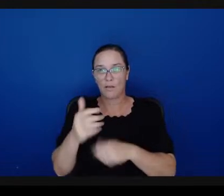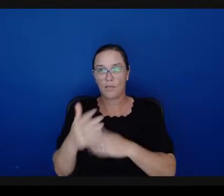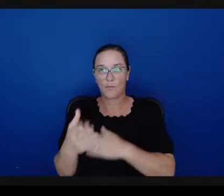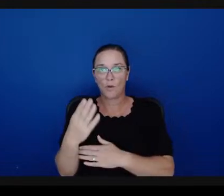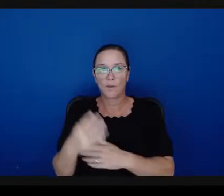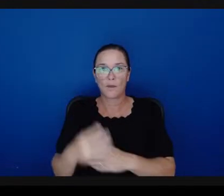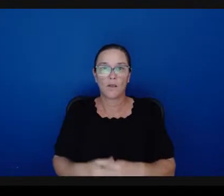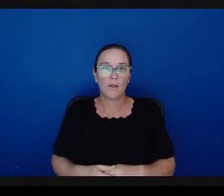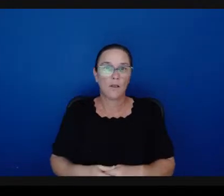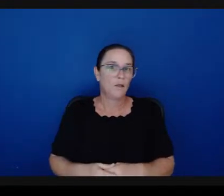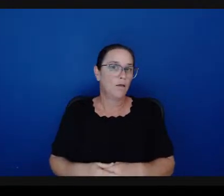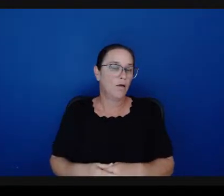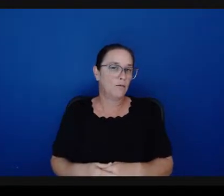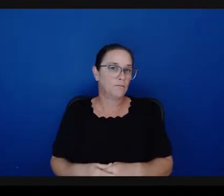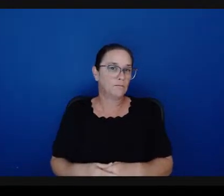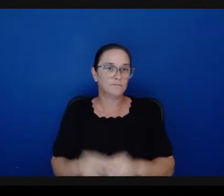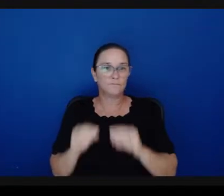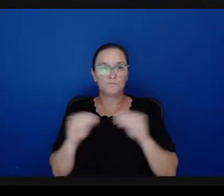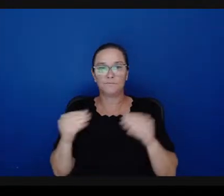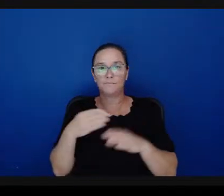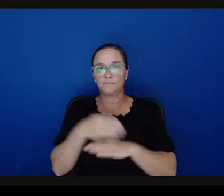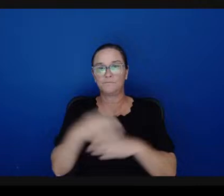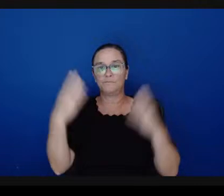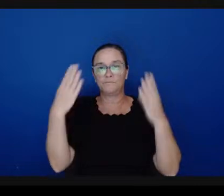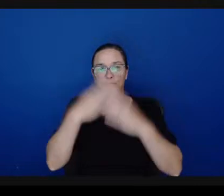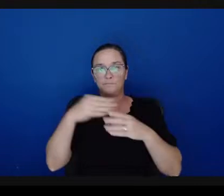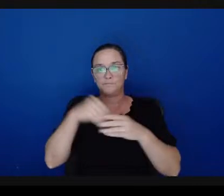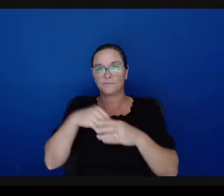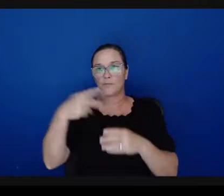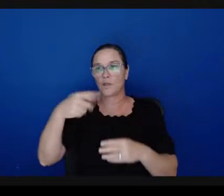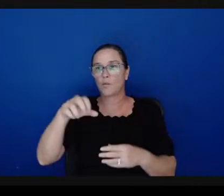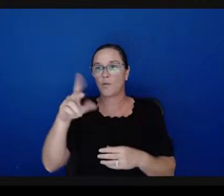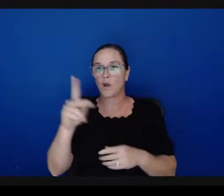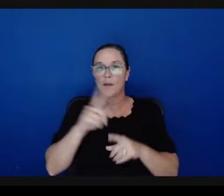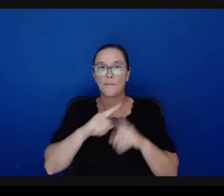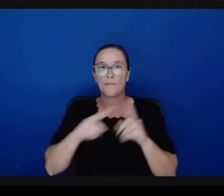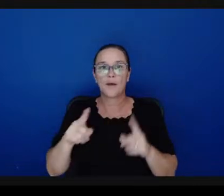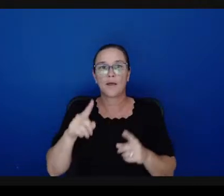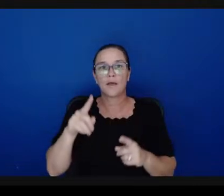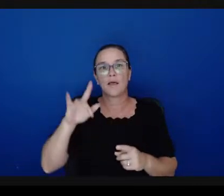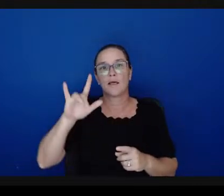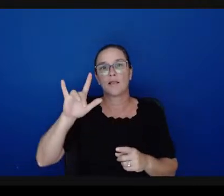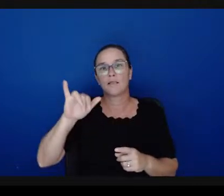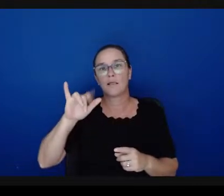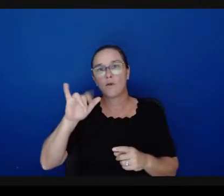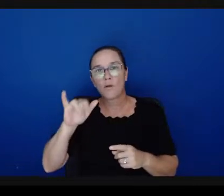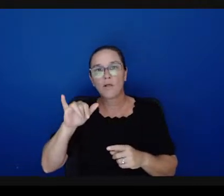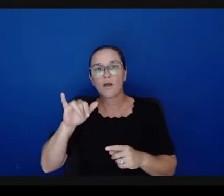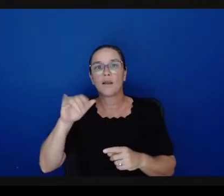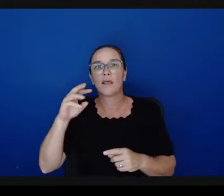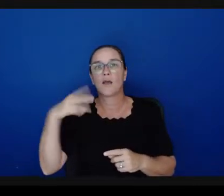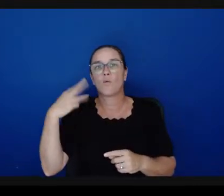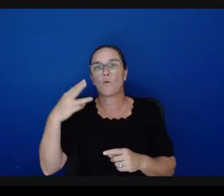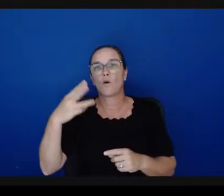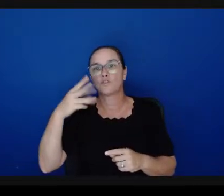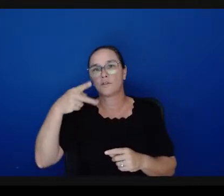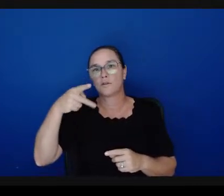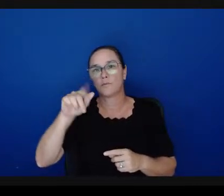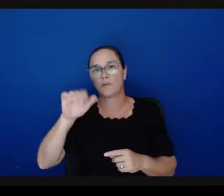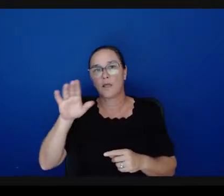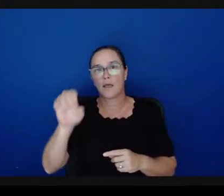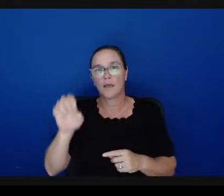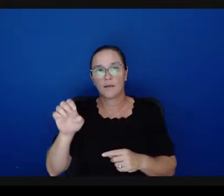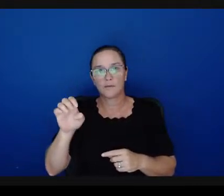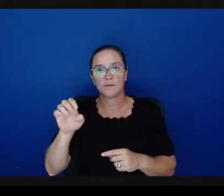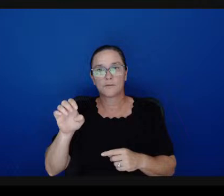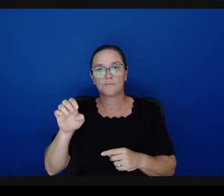And there is no after dark in the park, but the Liliuokalani at Washington Place on Saturday, January 25th at